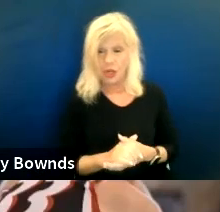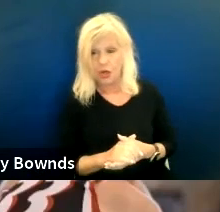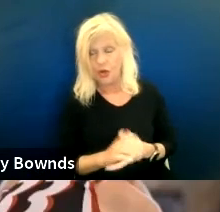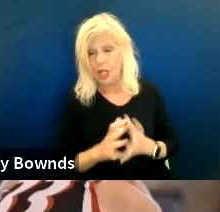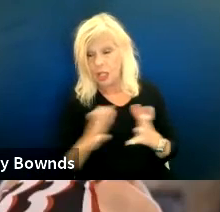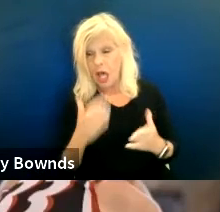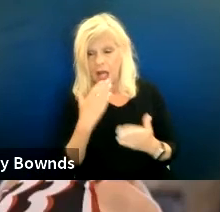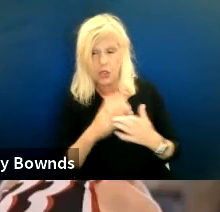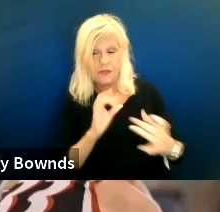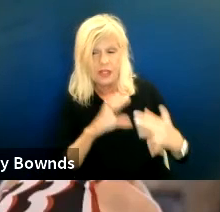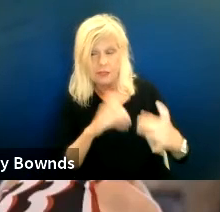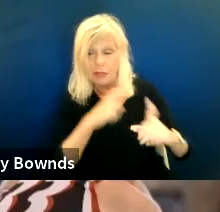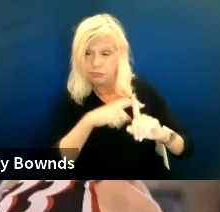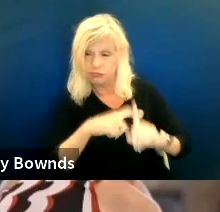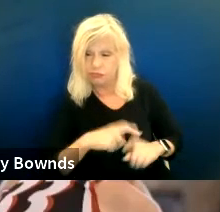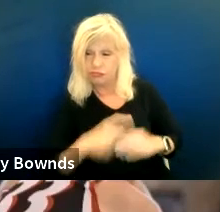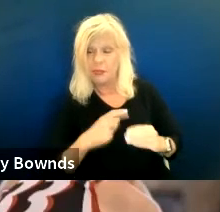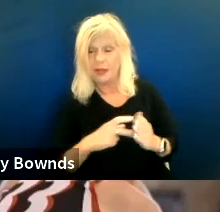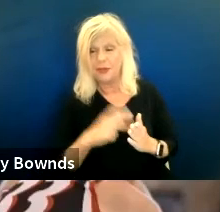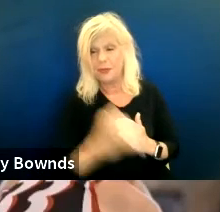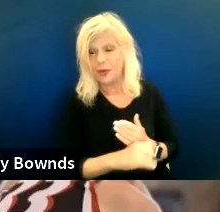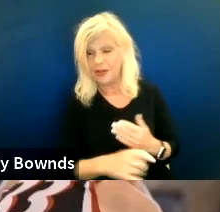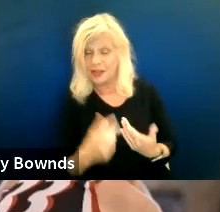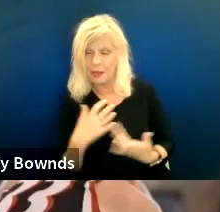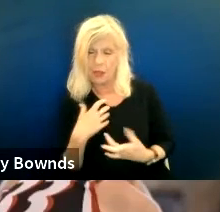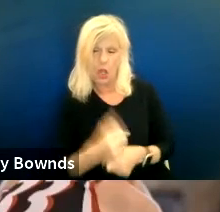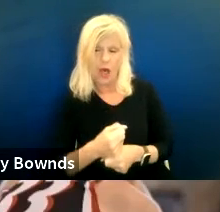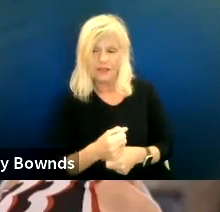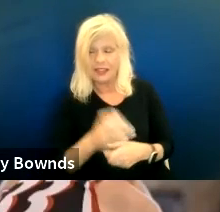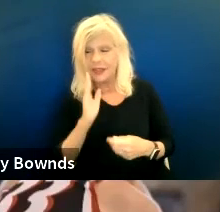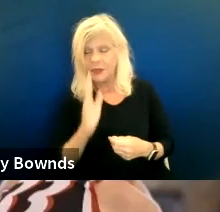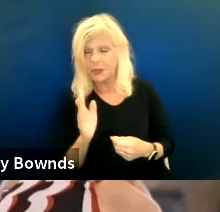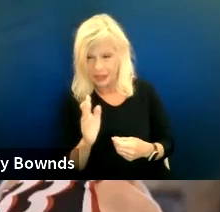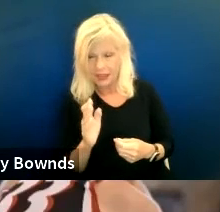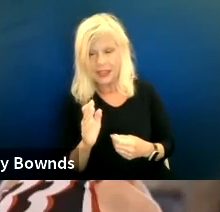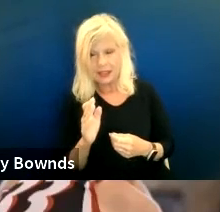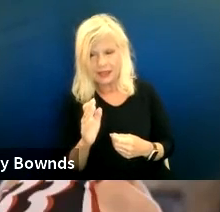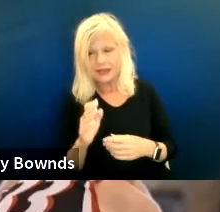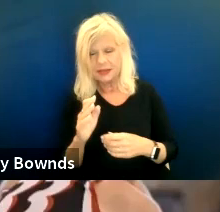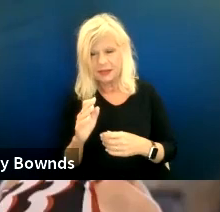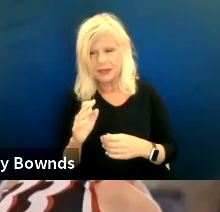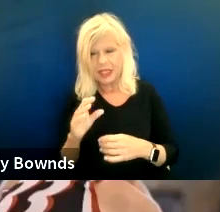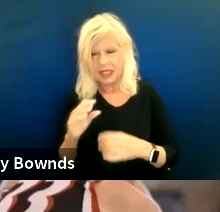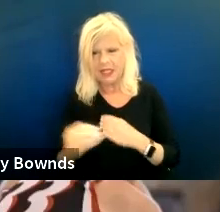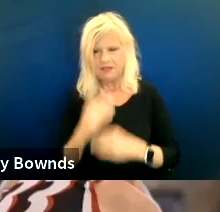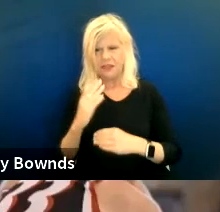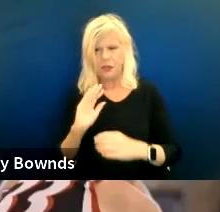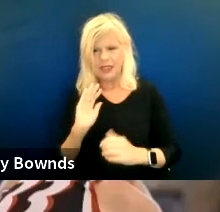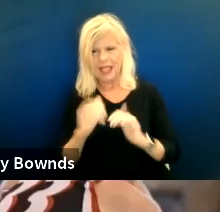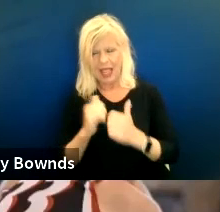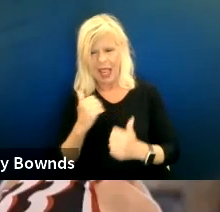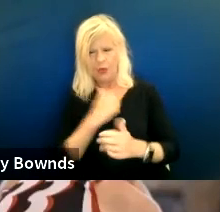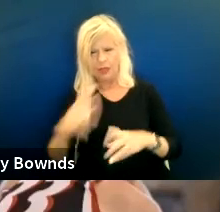of good feedback about the project, and I'm confident that it is going to shape the way that not only Lakeshore Foundation delivers